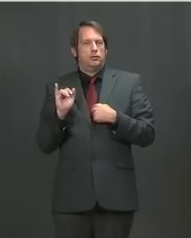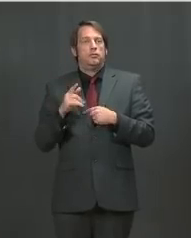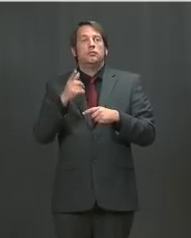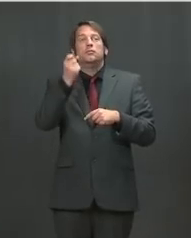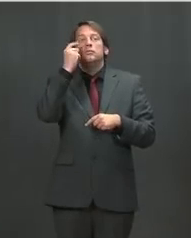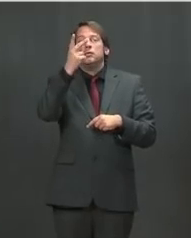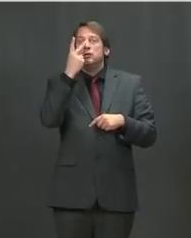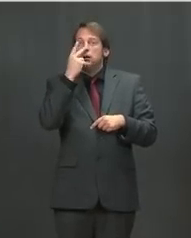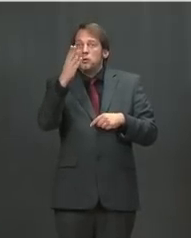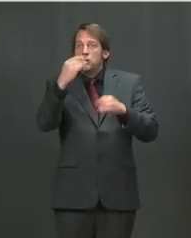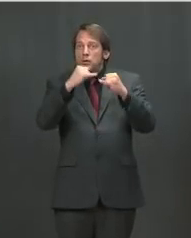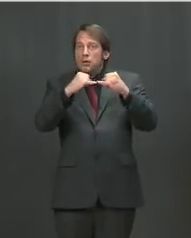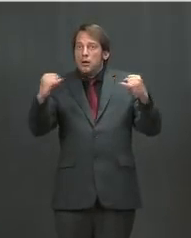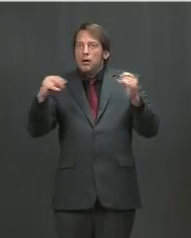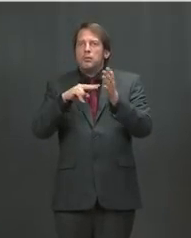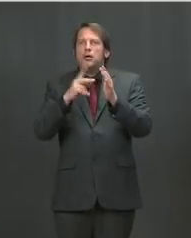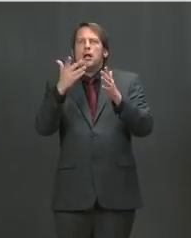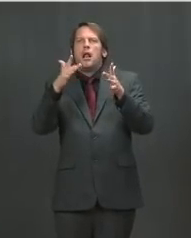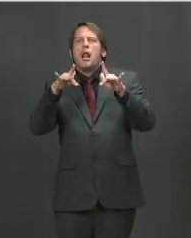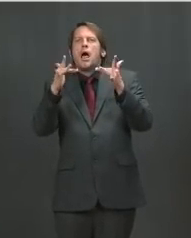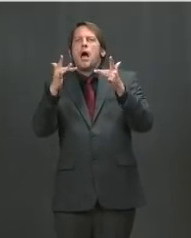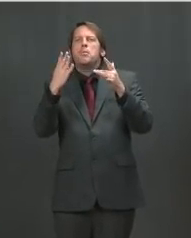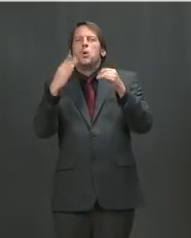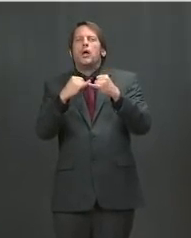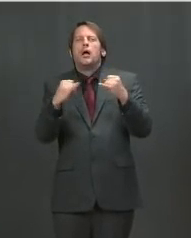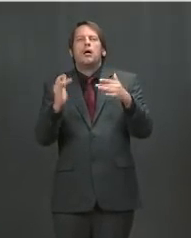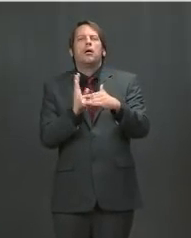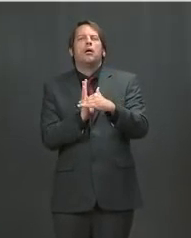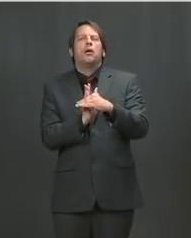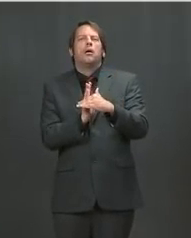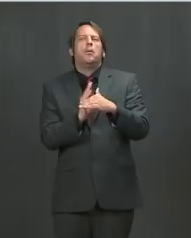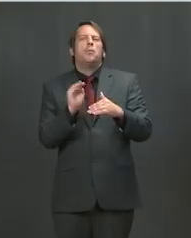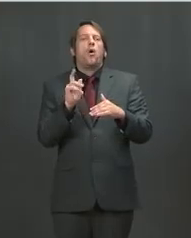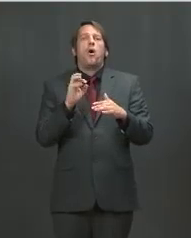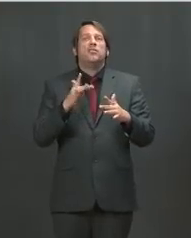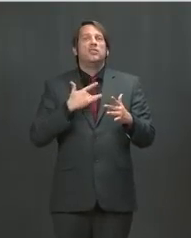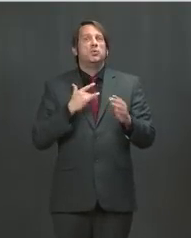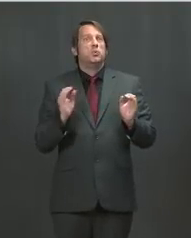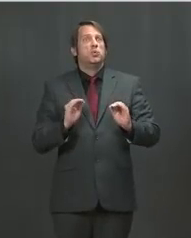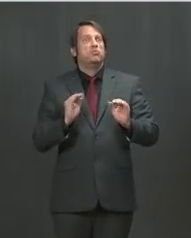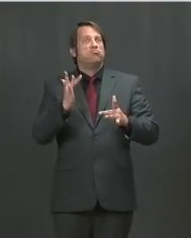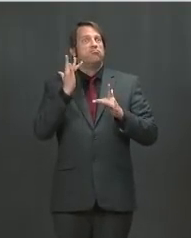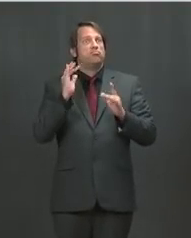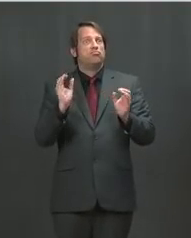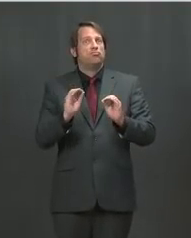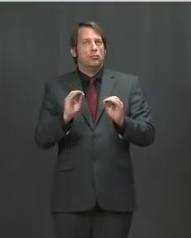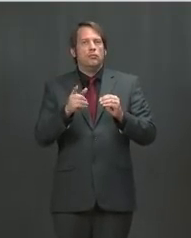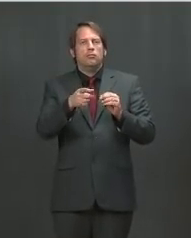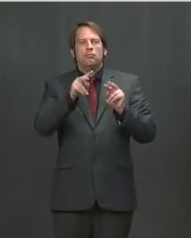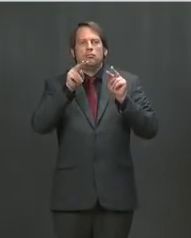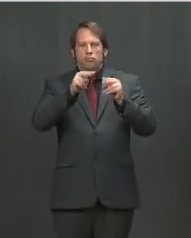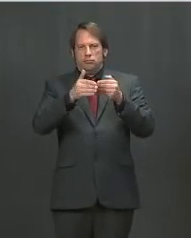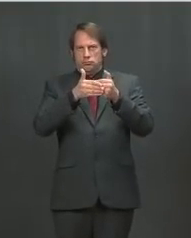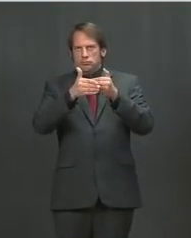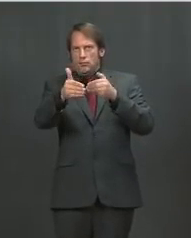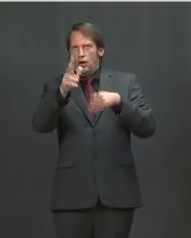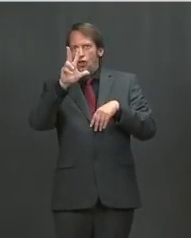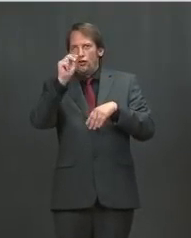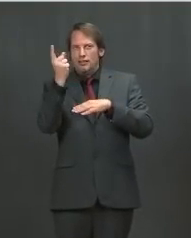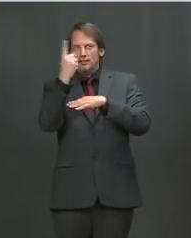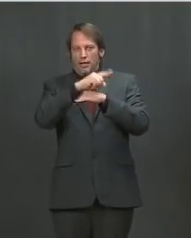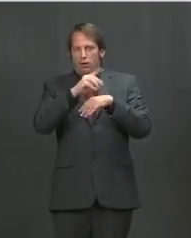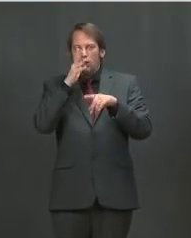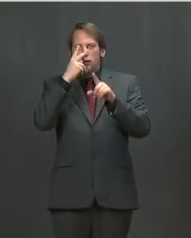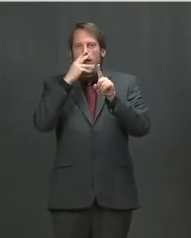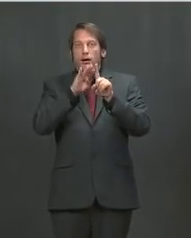infection. And if you look at it, it peaks up at around 30 days, but then gets a nice level, which is